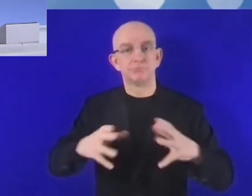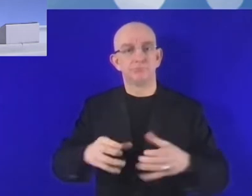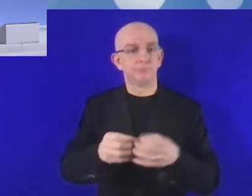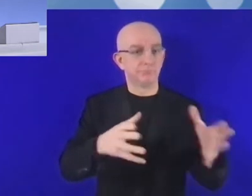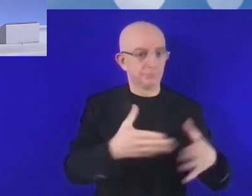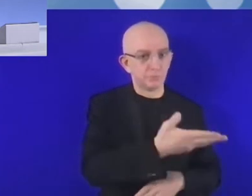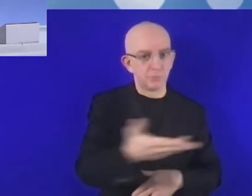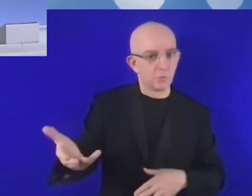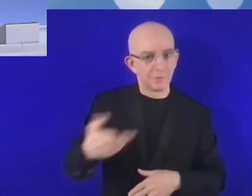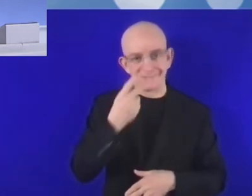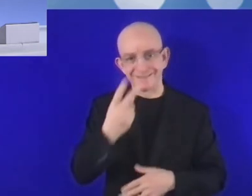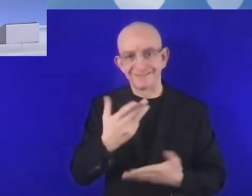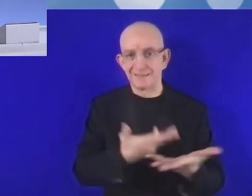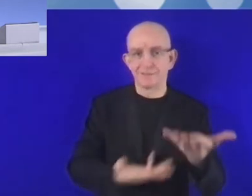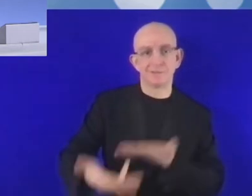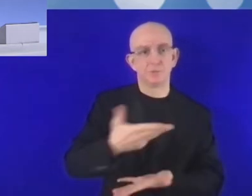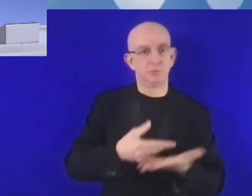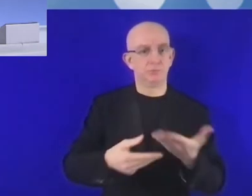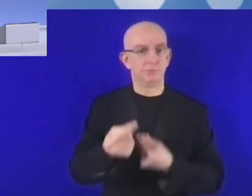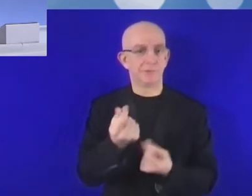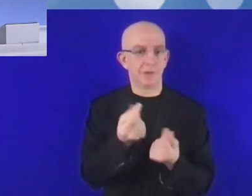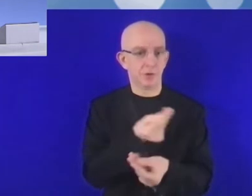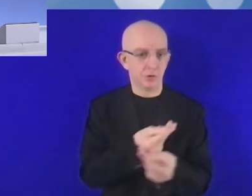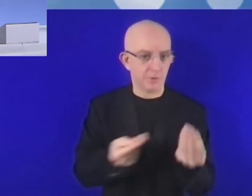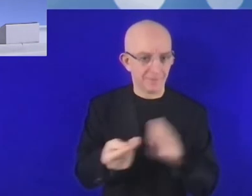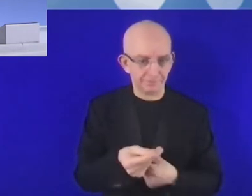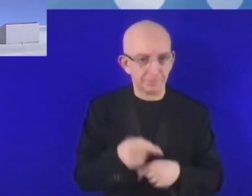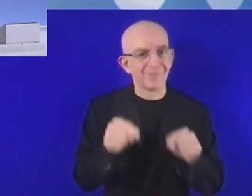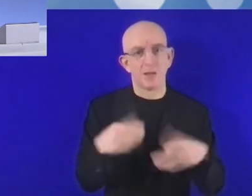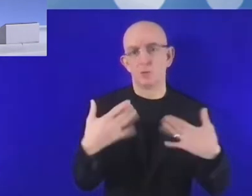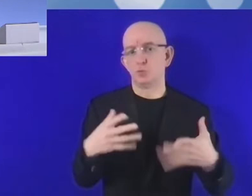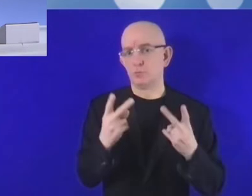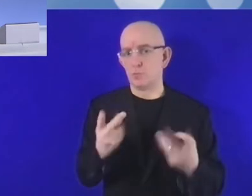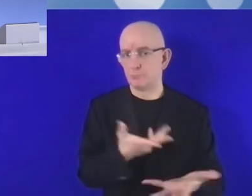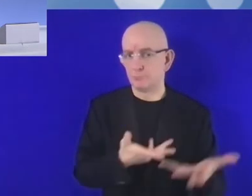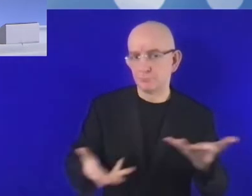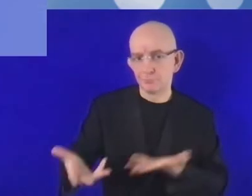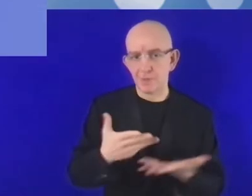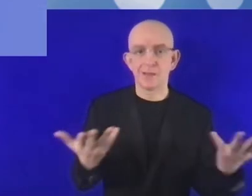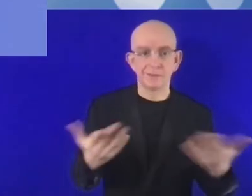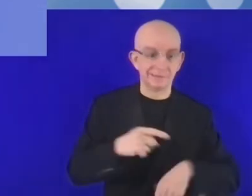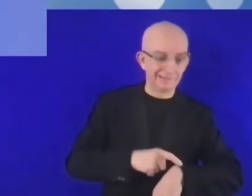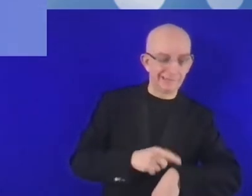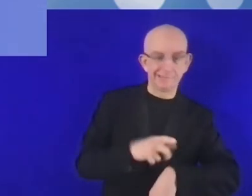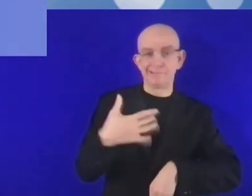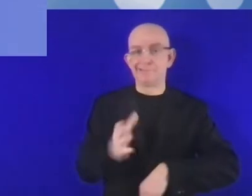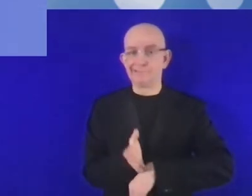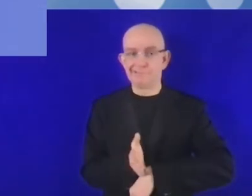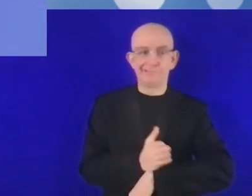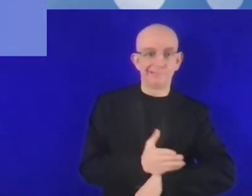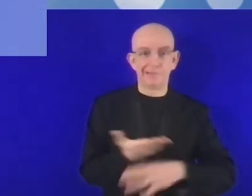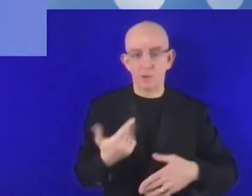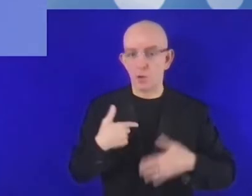very fast much faster than we than we expected so i would like now to to to limit your intervention to two three